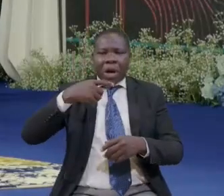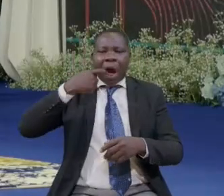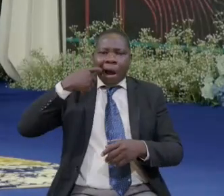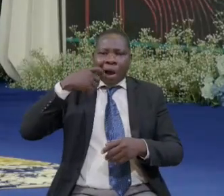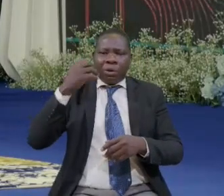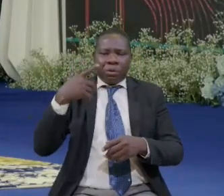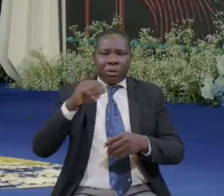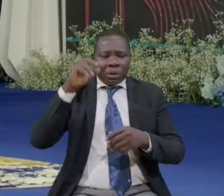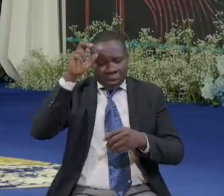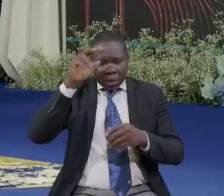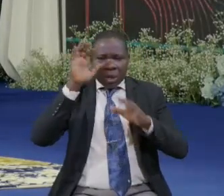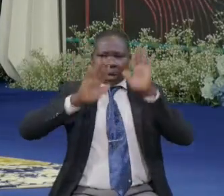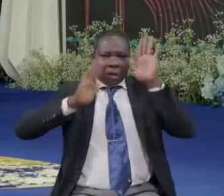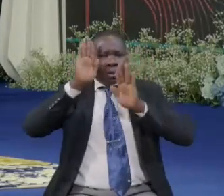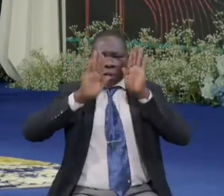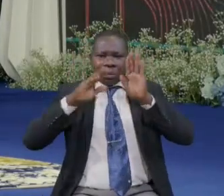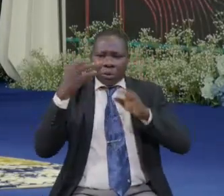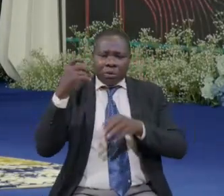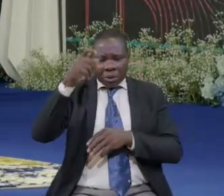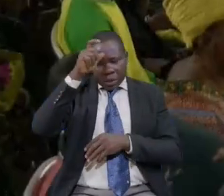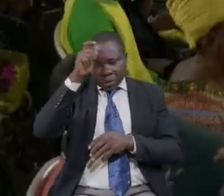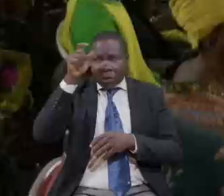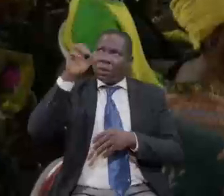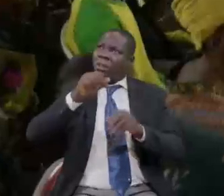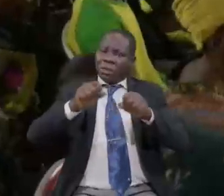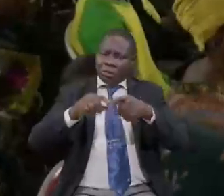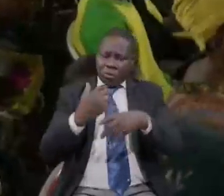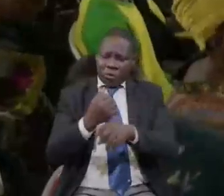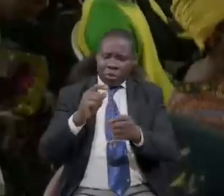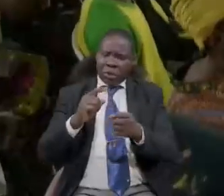enemy. He's able to take it away from your life.